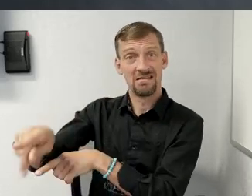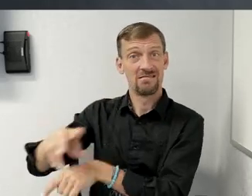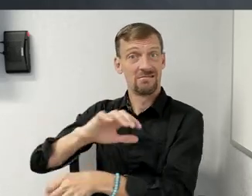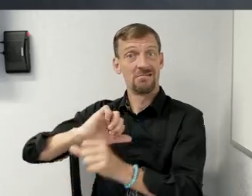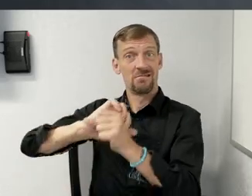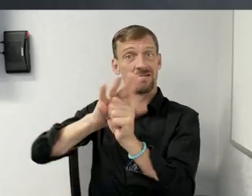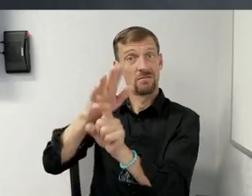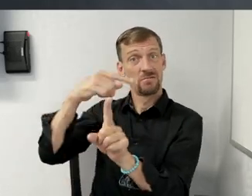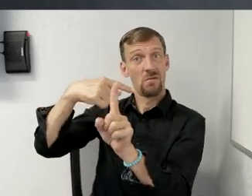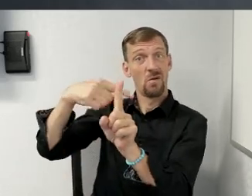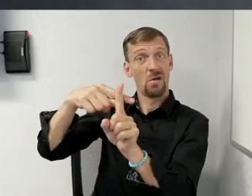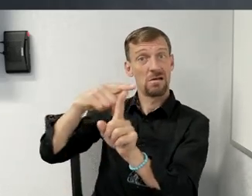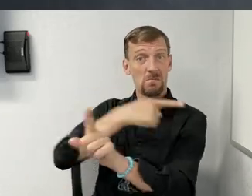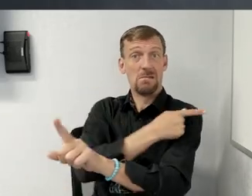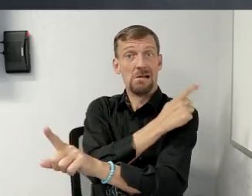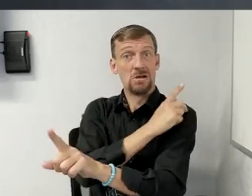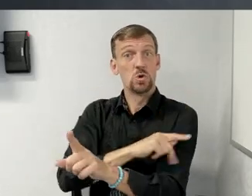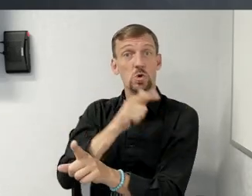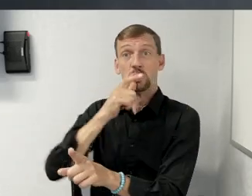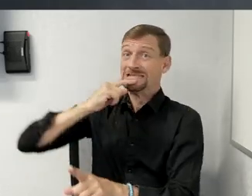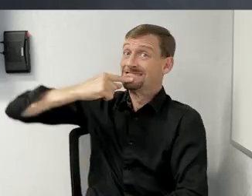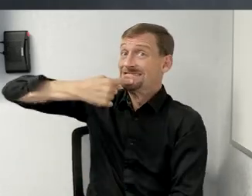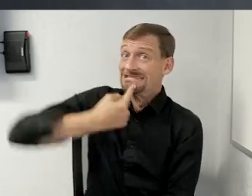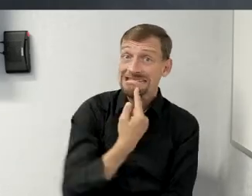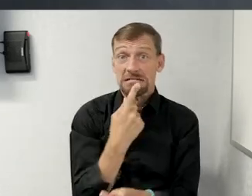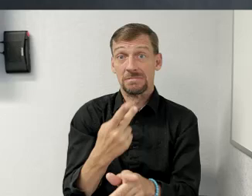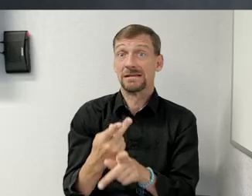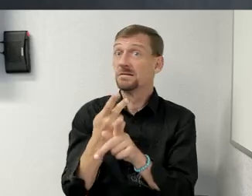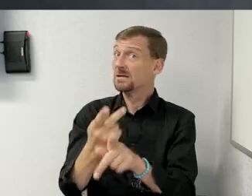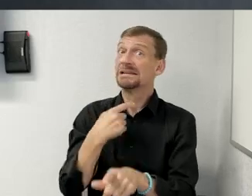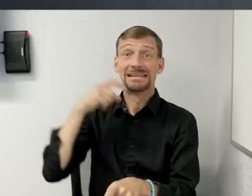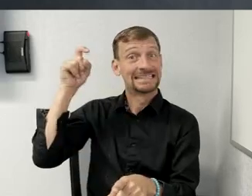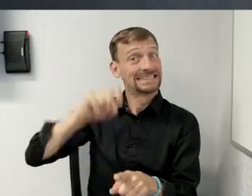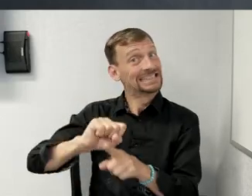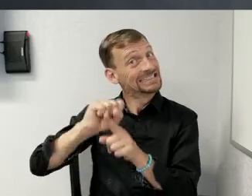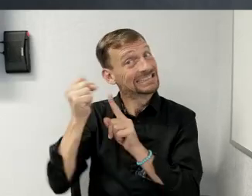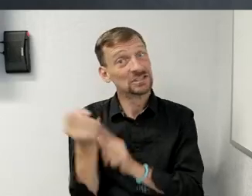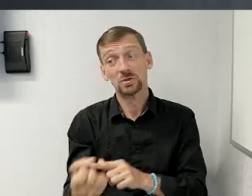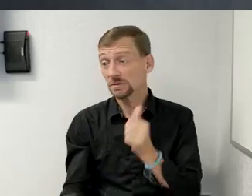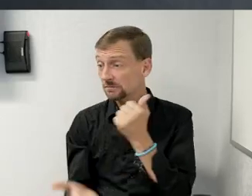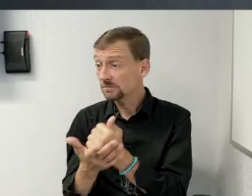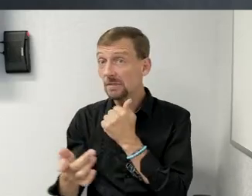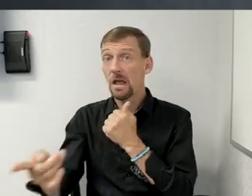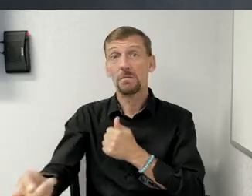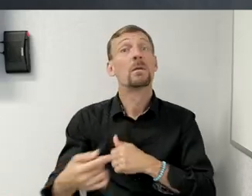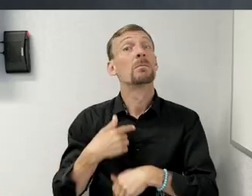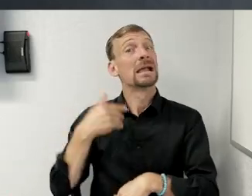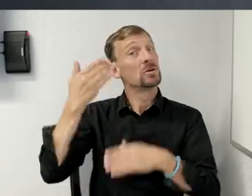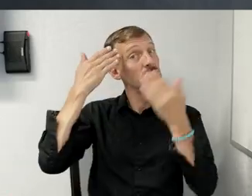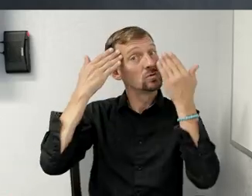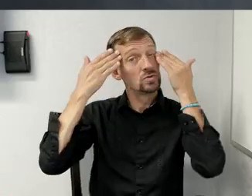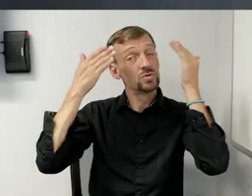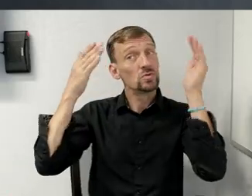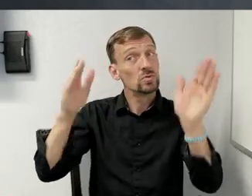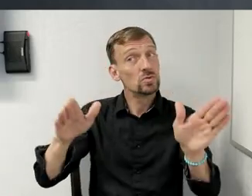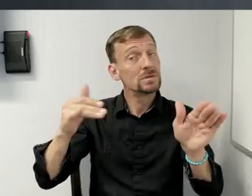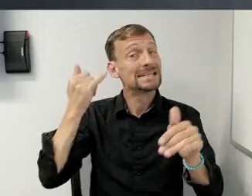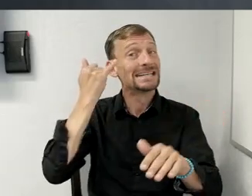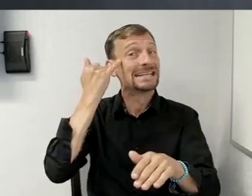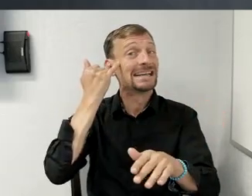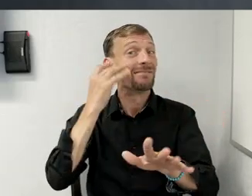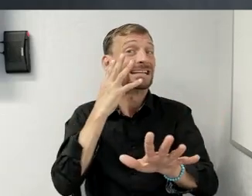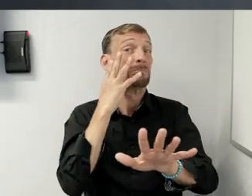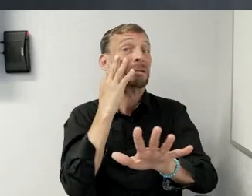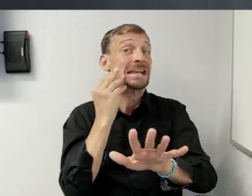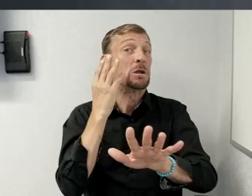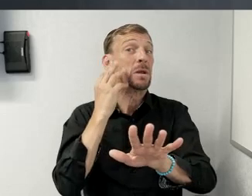positive patients, again, generally those that are in critical care. I don't know offhand what the experience